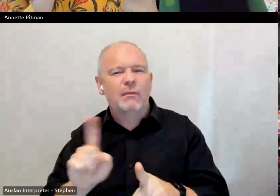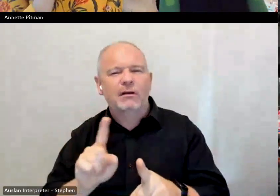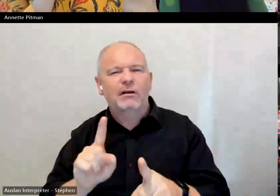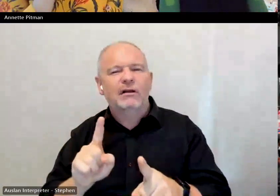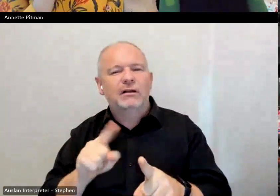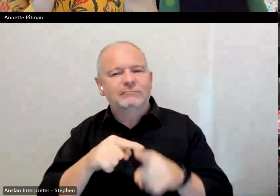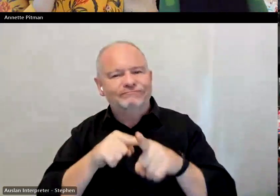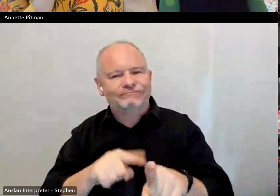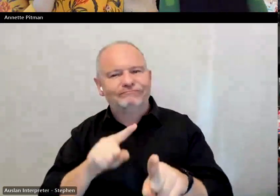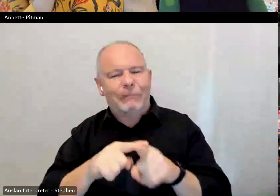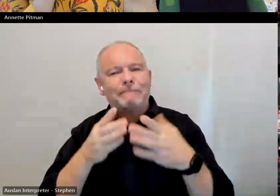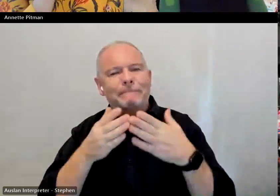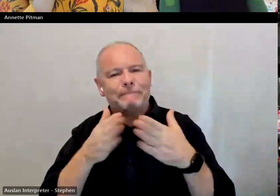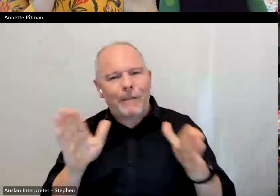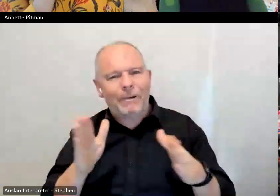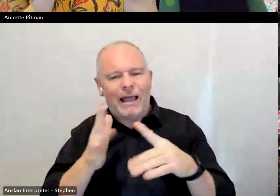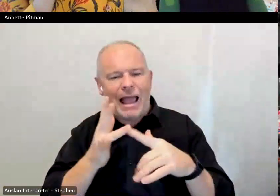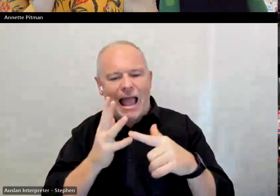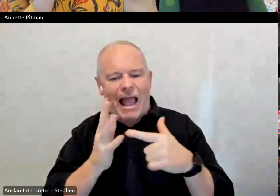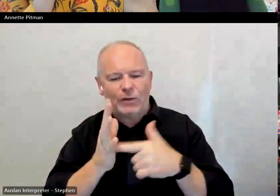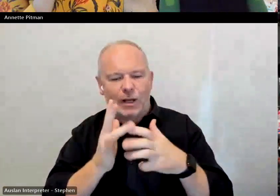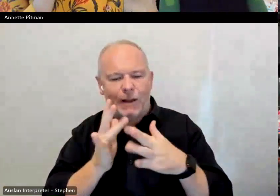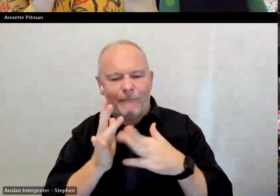towards public outcomes?